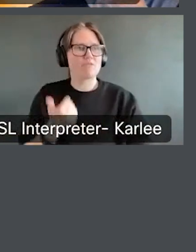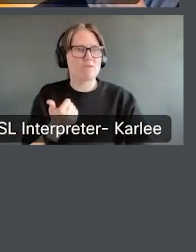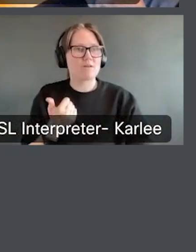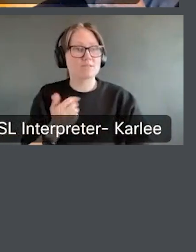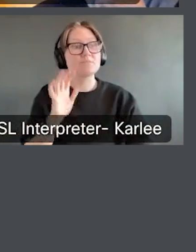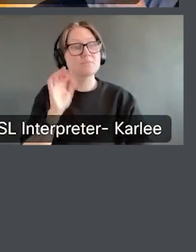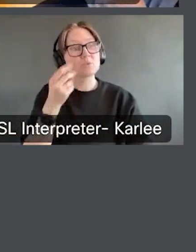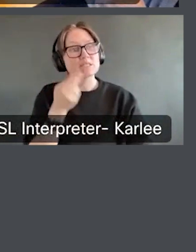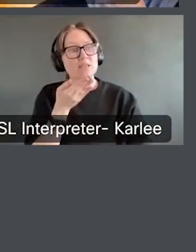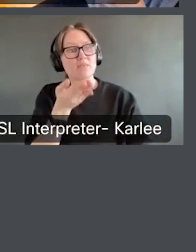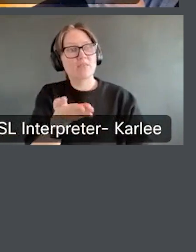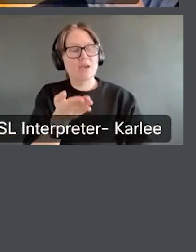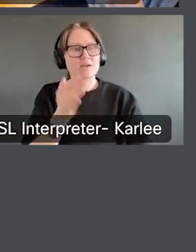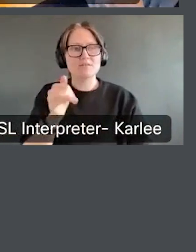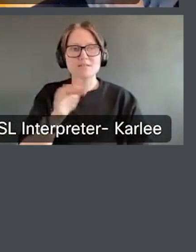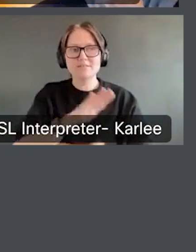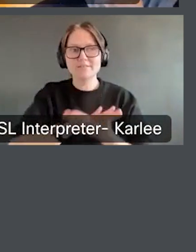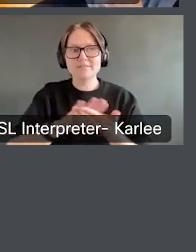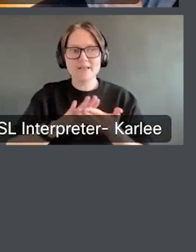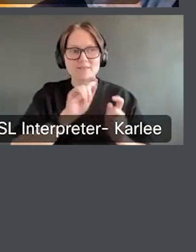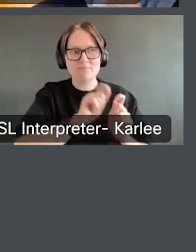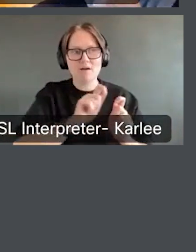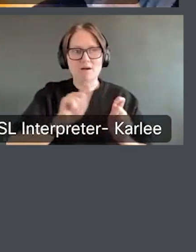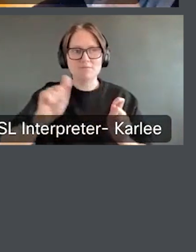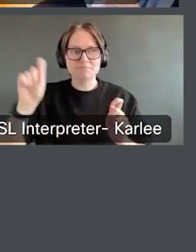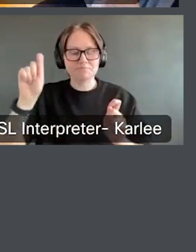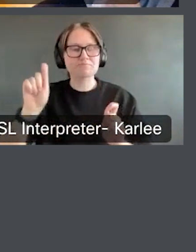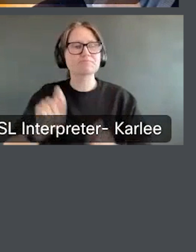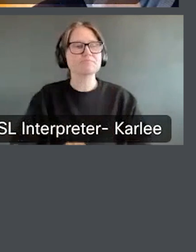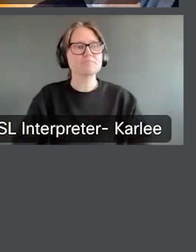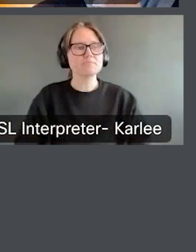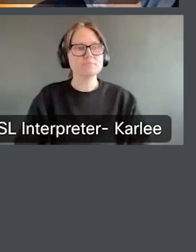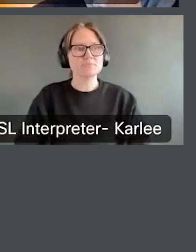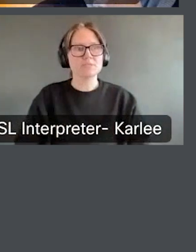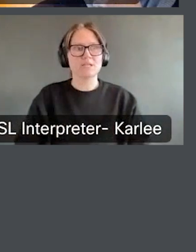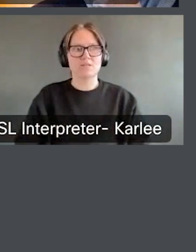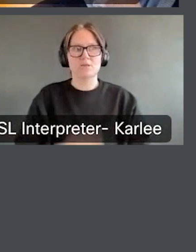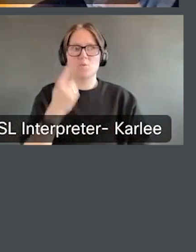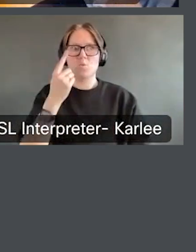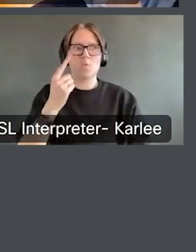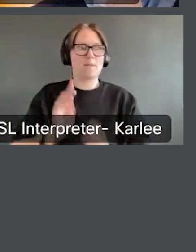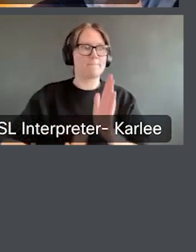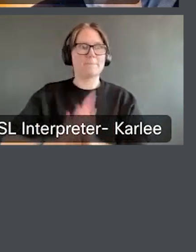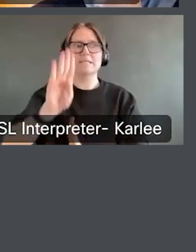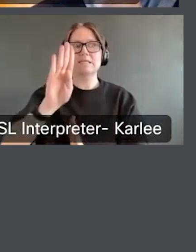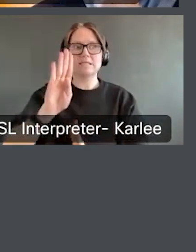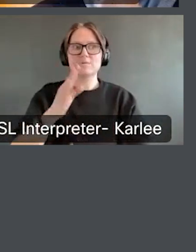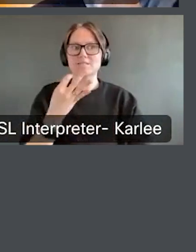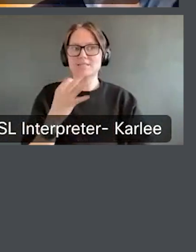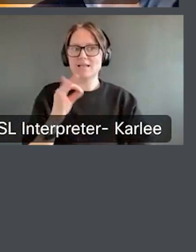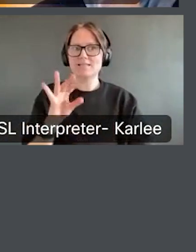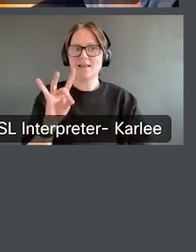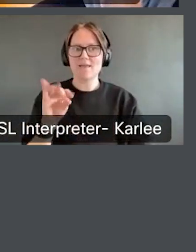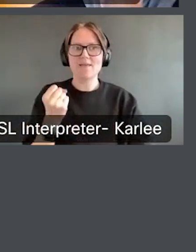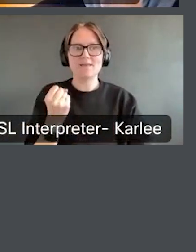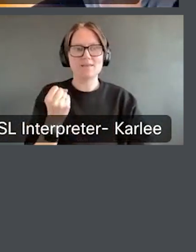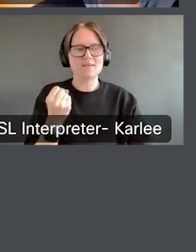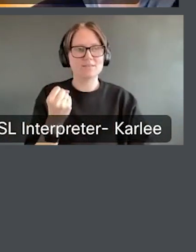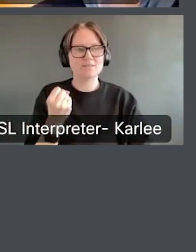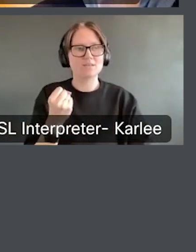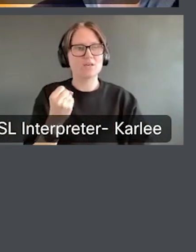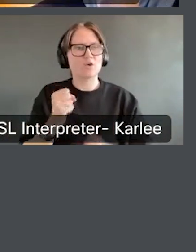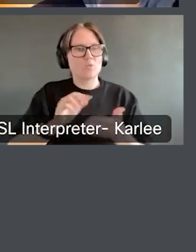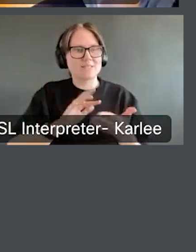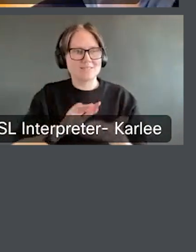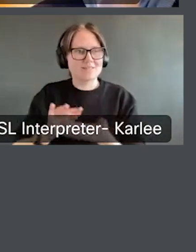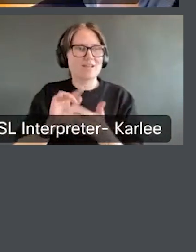this nice plot, and that big peak right there is in the 1980s when studies started to come out